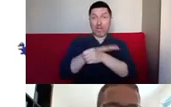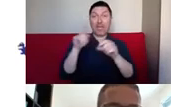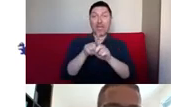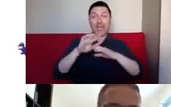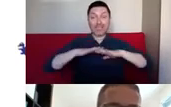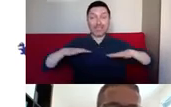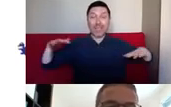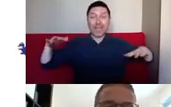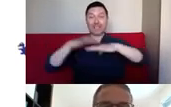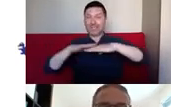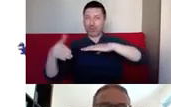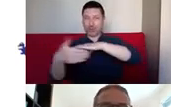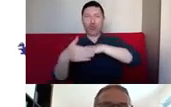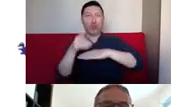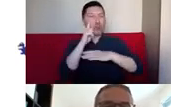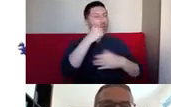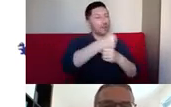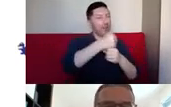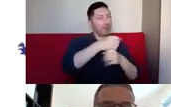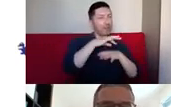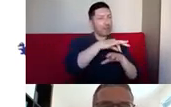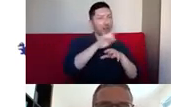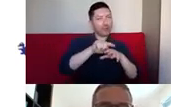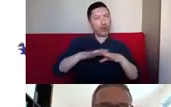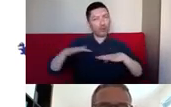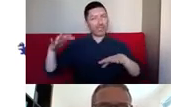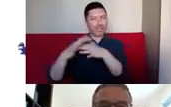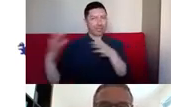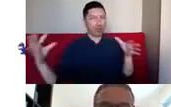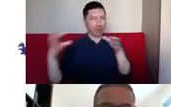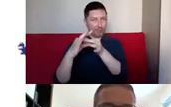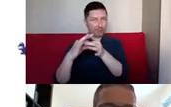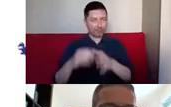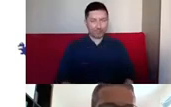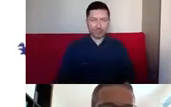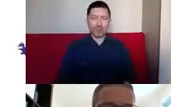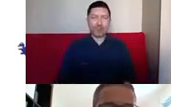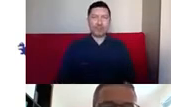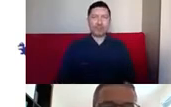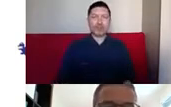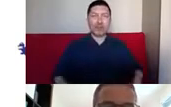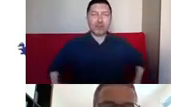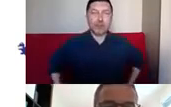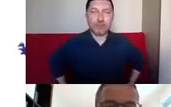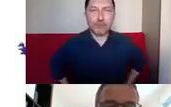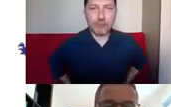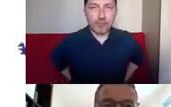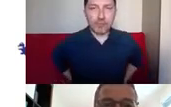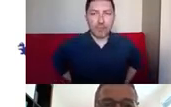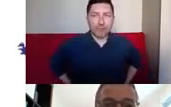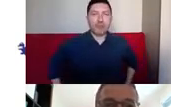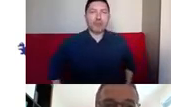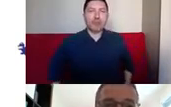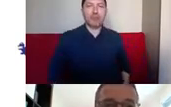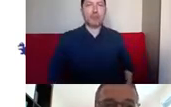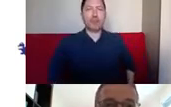movement in Europe. And in addition, I will be talking about the situation of supported employment in Europe. Let's get started with the